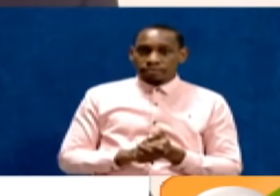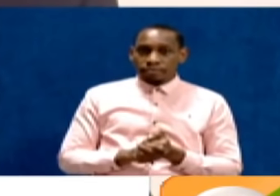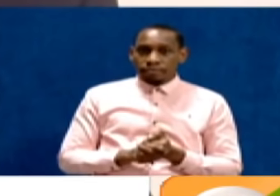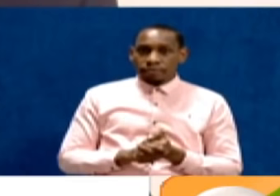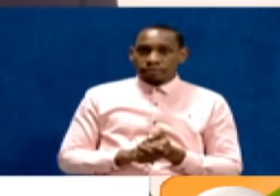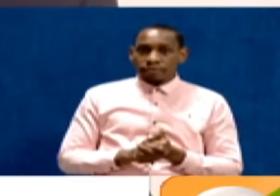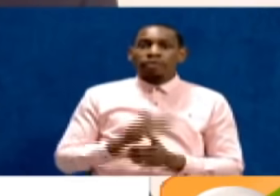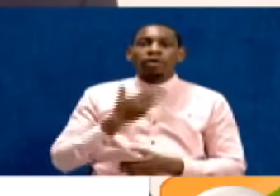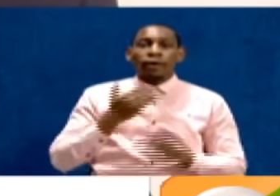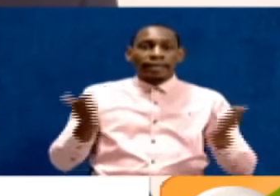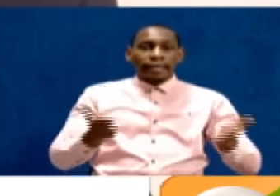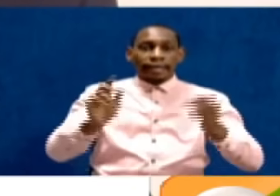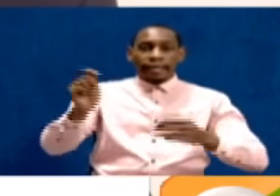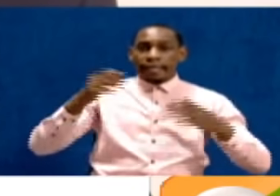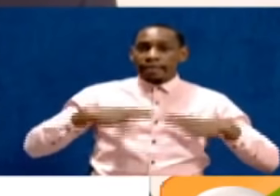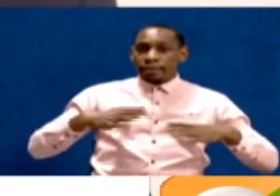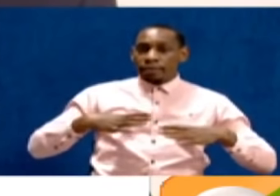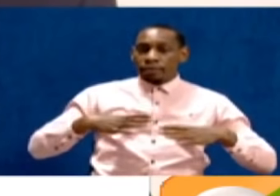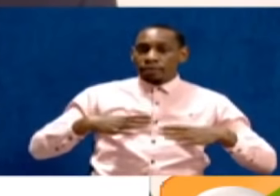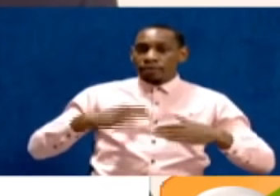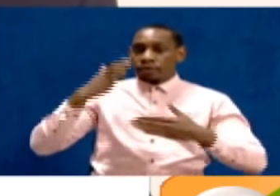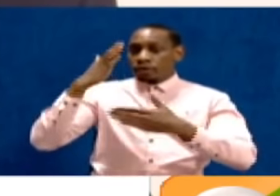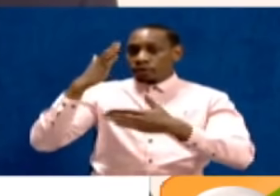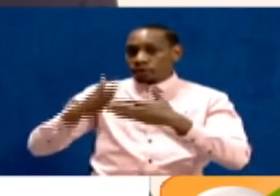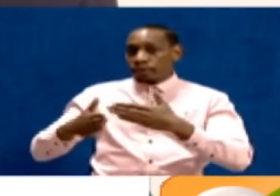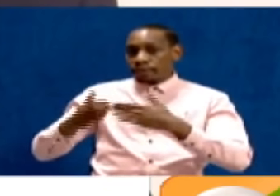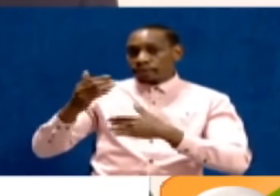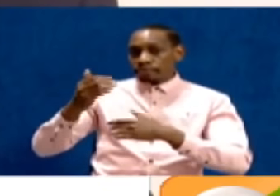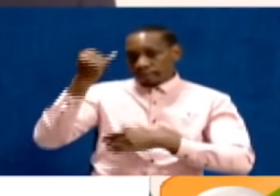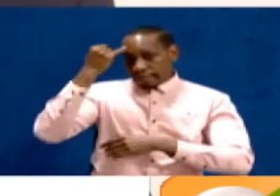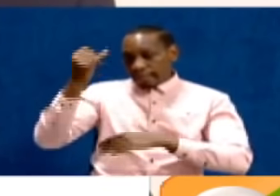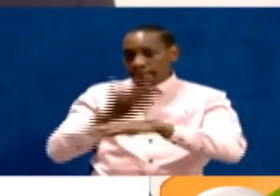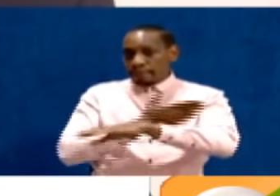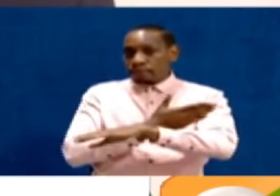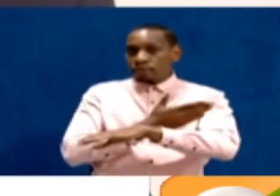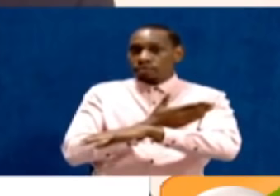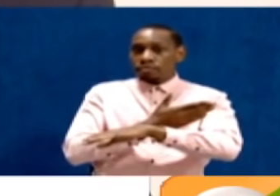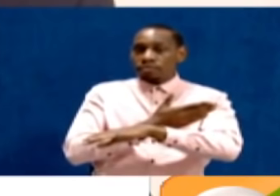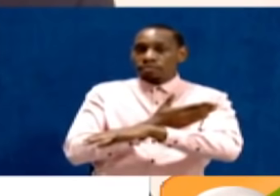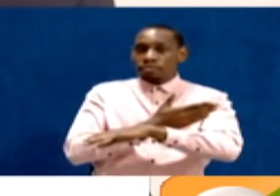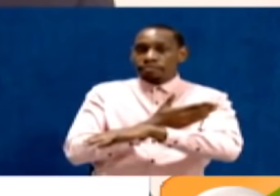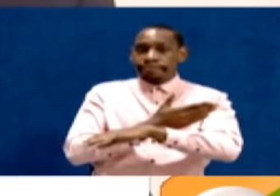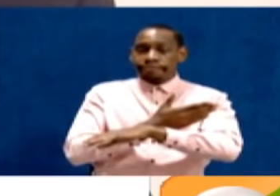And I would like to encourage Kenyans to get out of the hangover that was there when